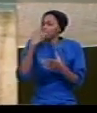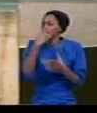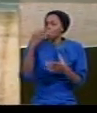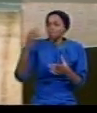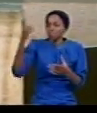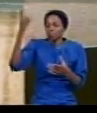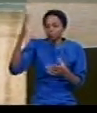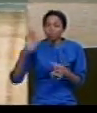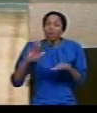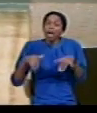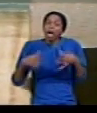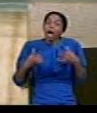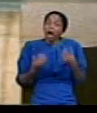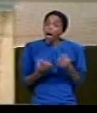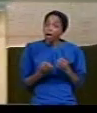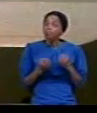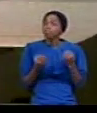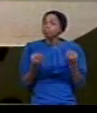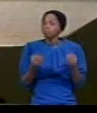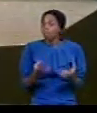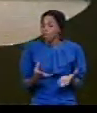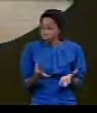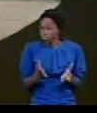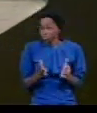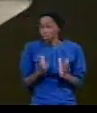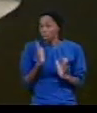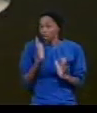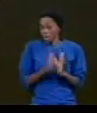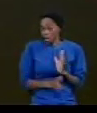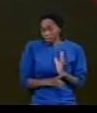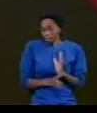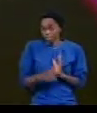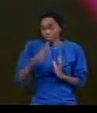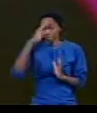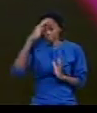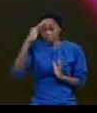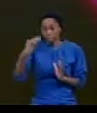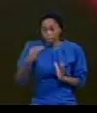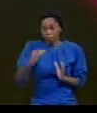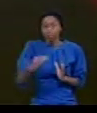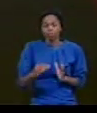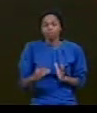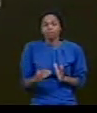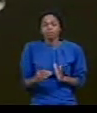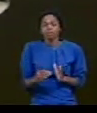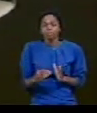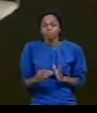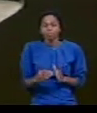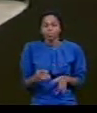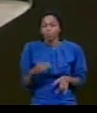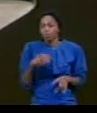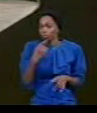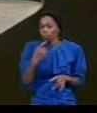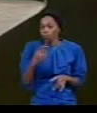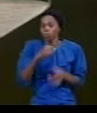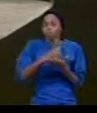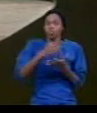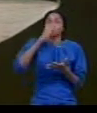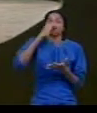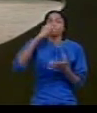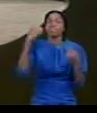How much less the man who drinks sin as